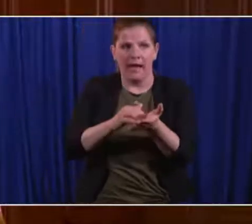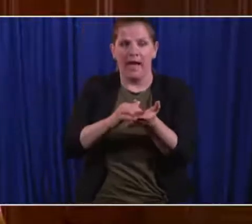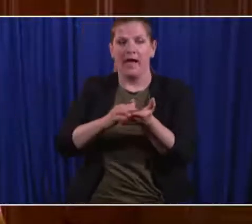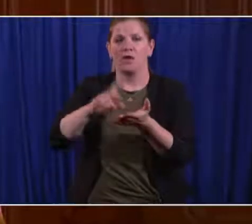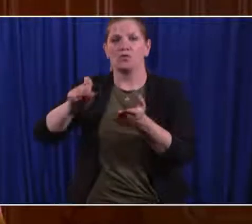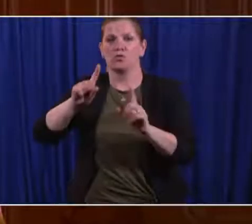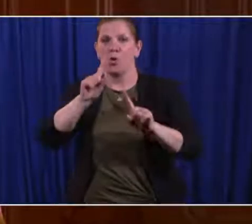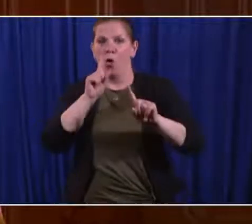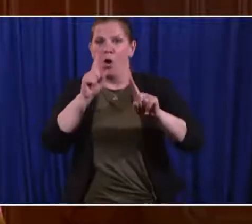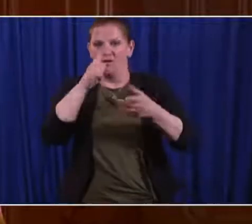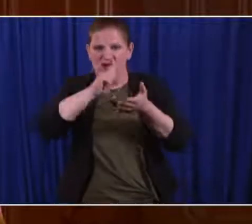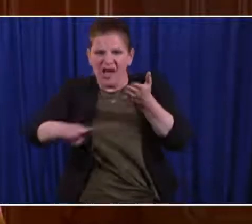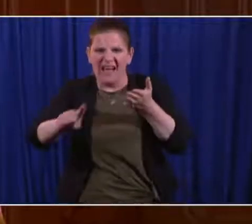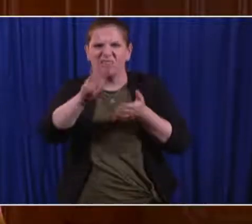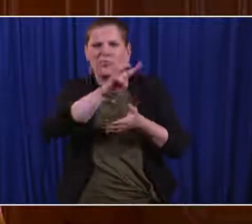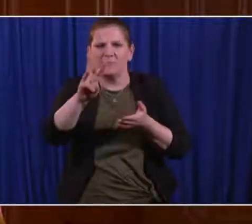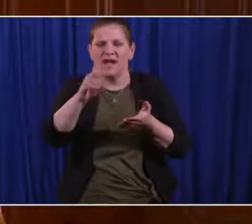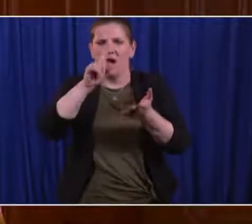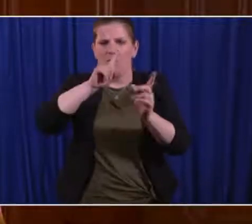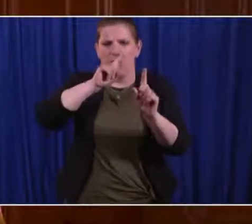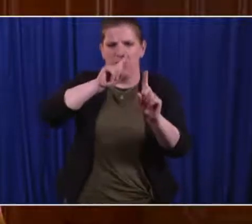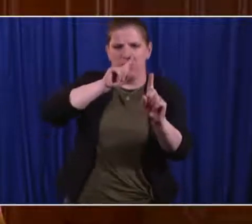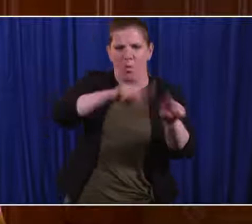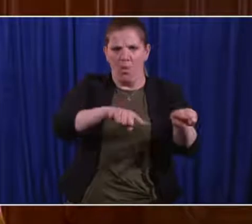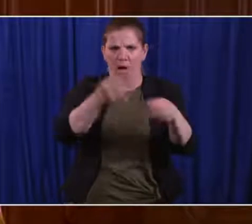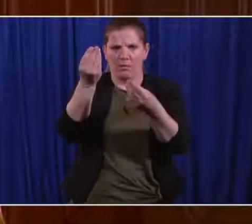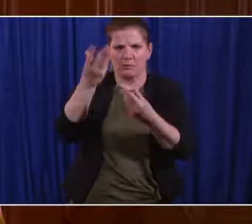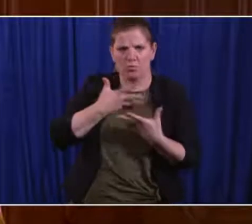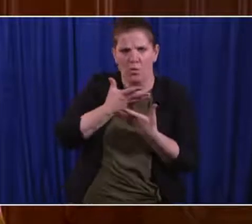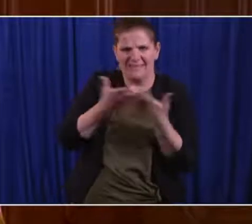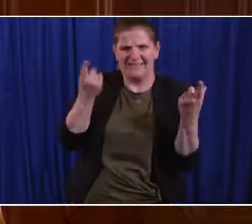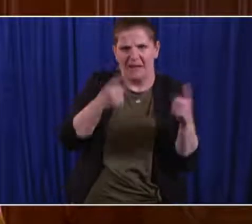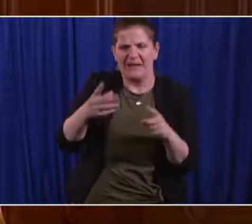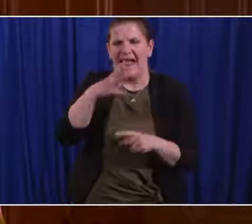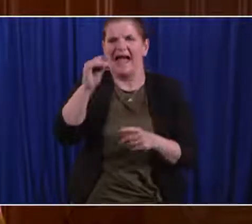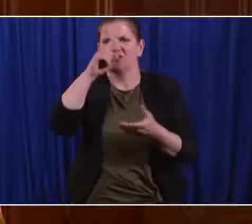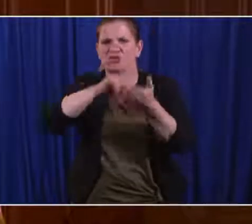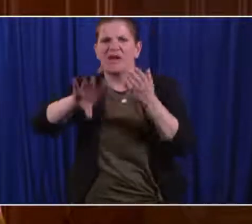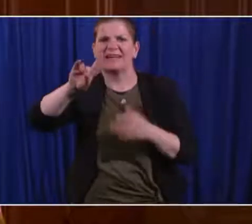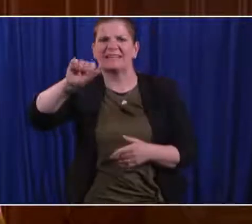their county positivity rate. The dashboard is available on